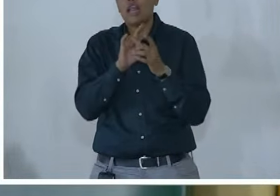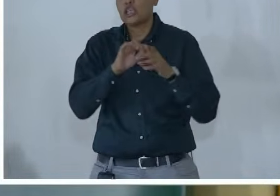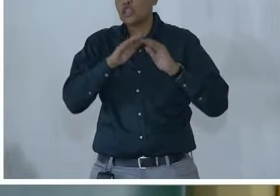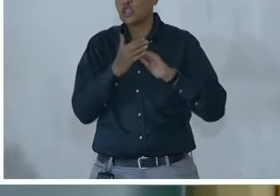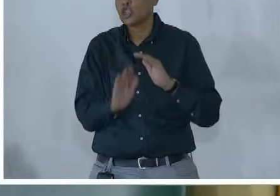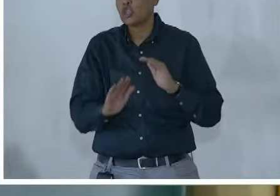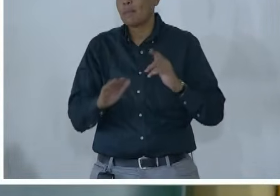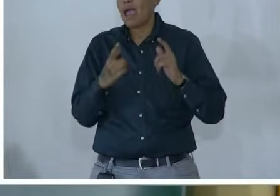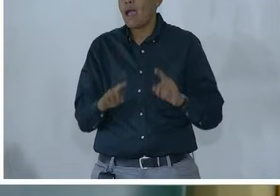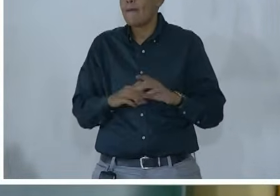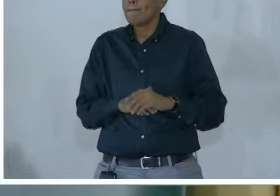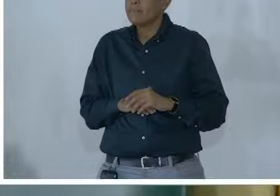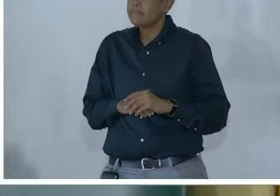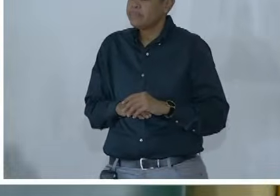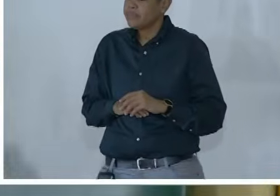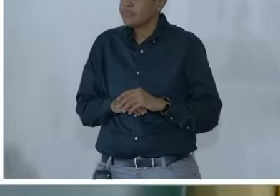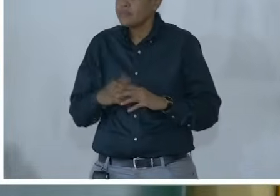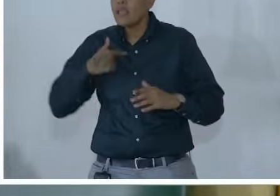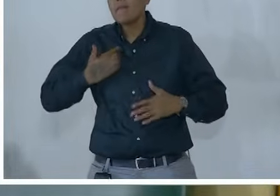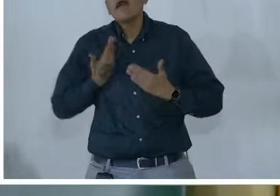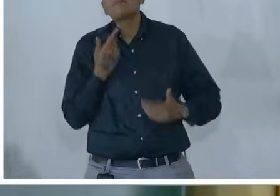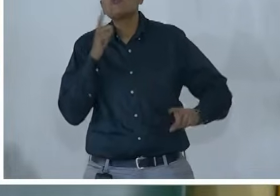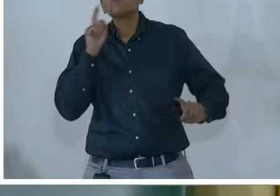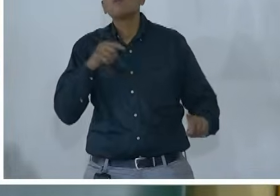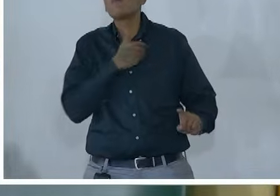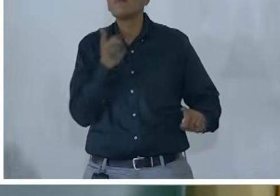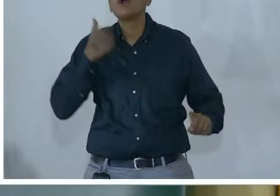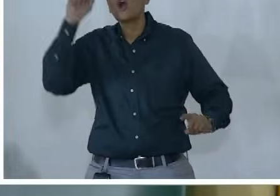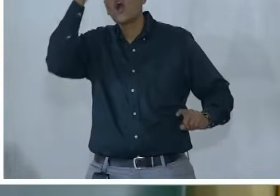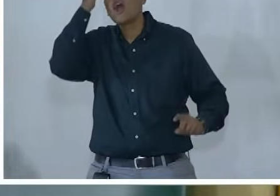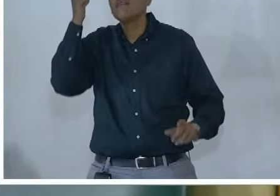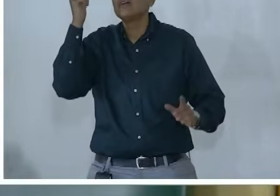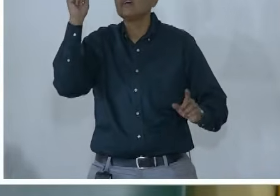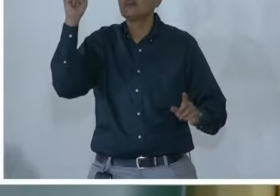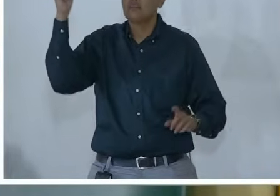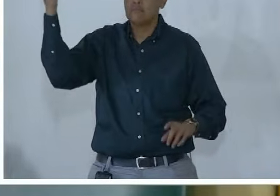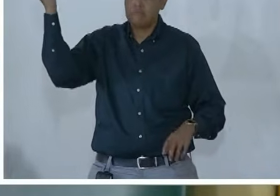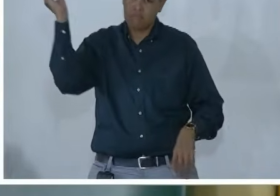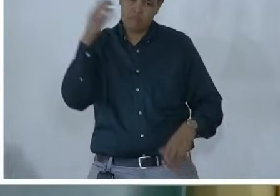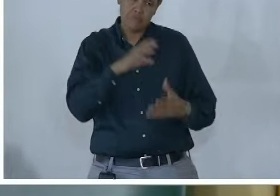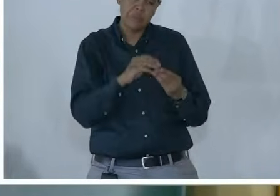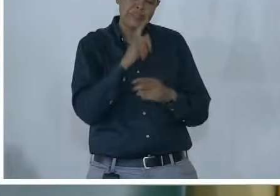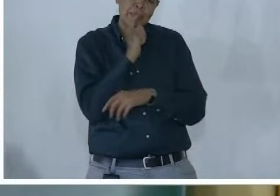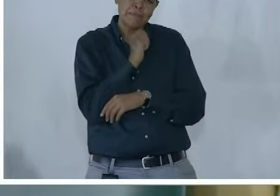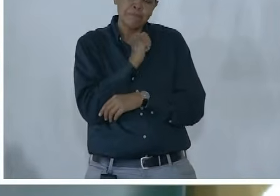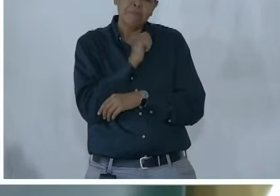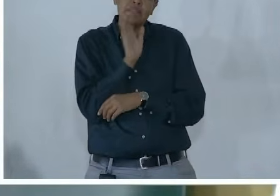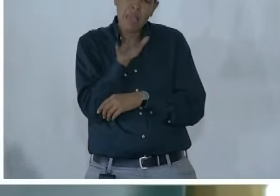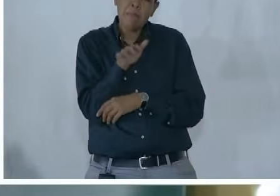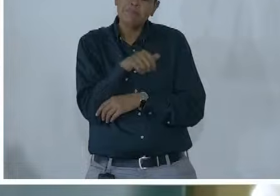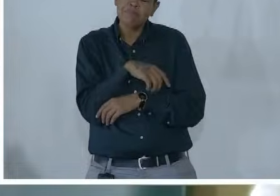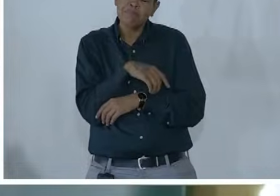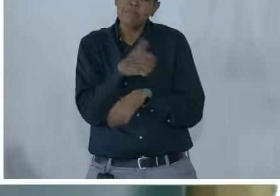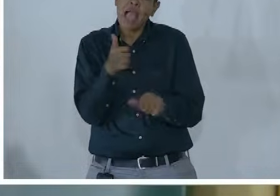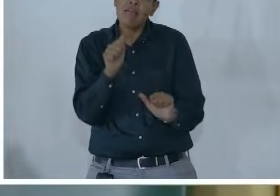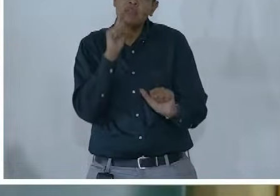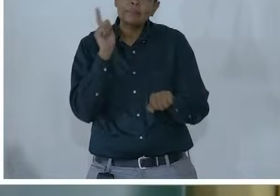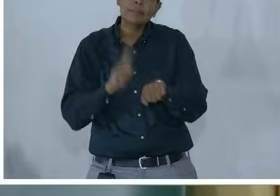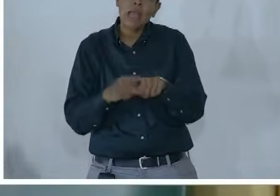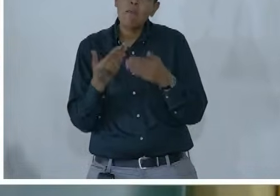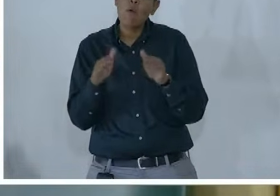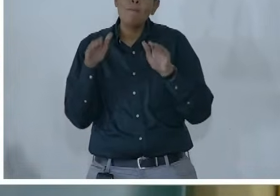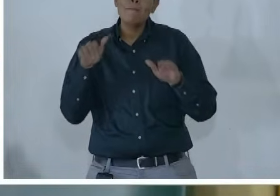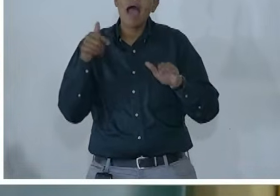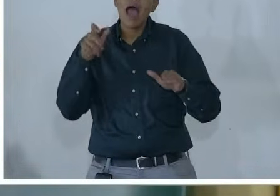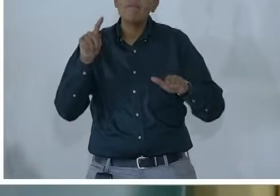Jamaica. I'm pleased to report, members, that the governor gave assurances that efforts will be made to facilitate the timely reopening of